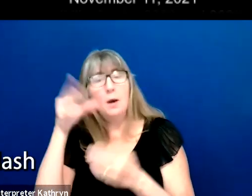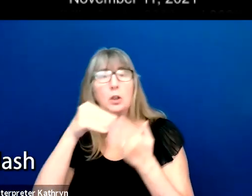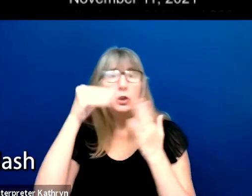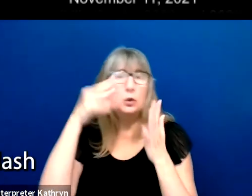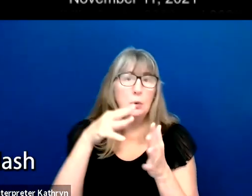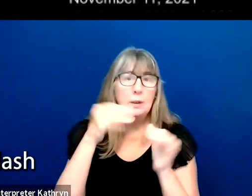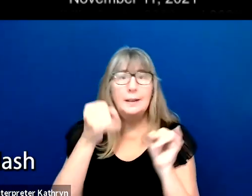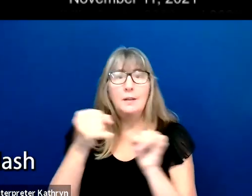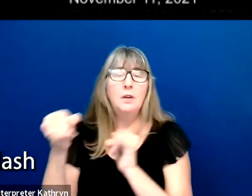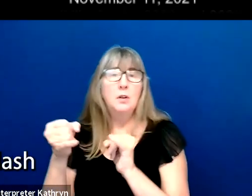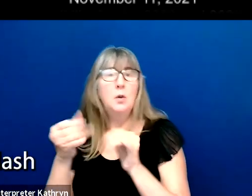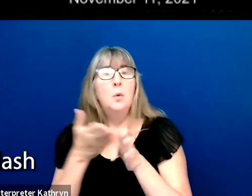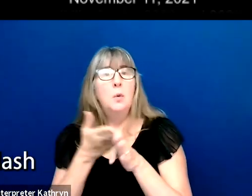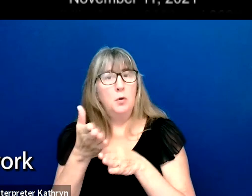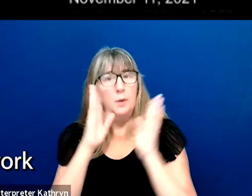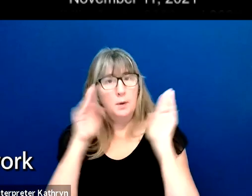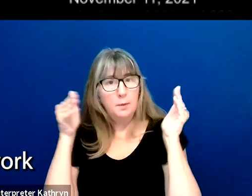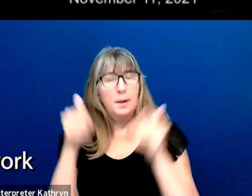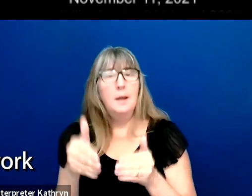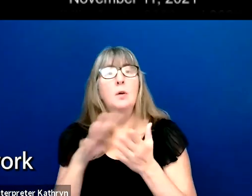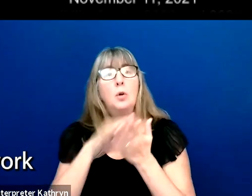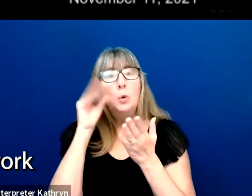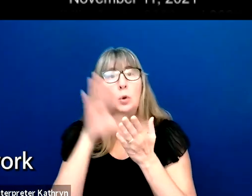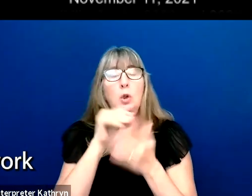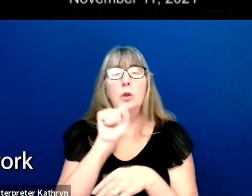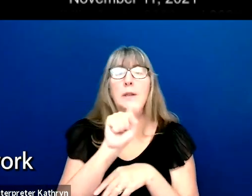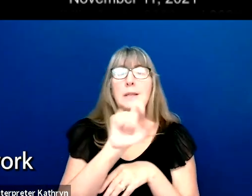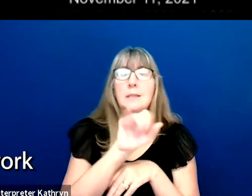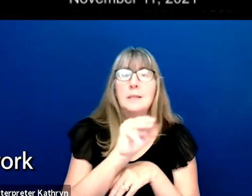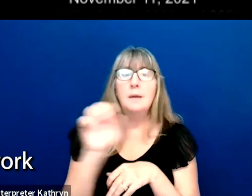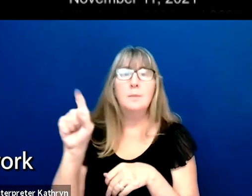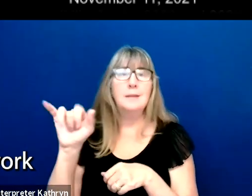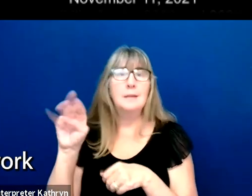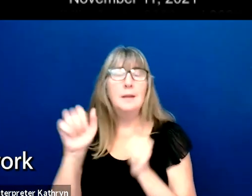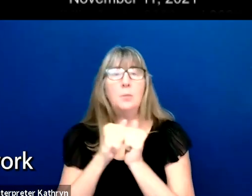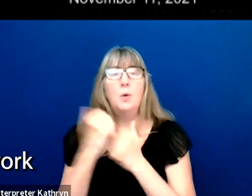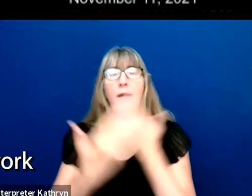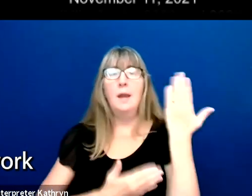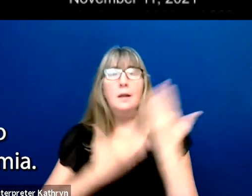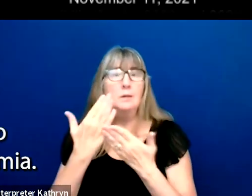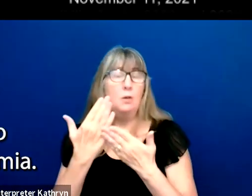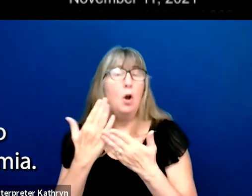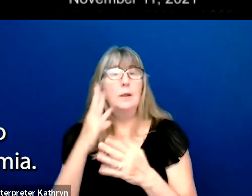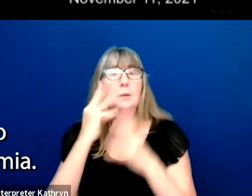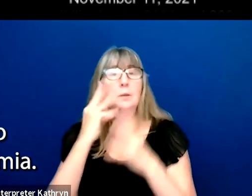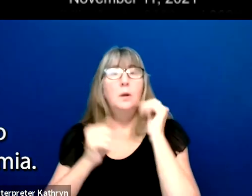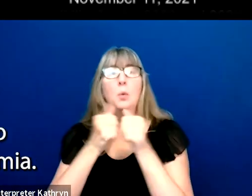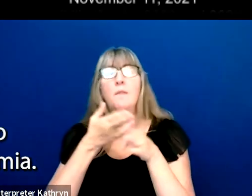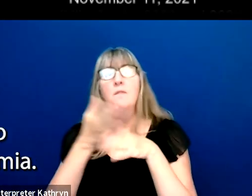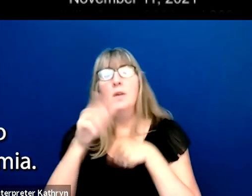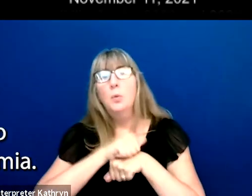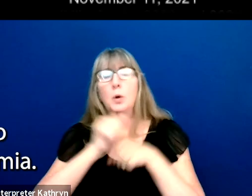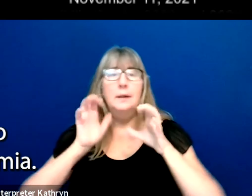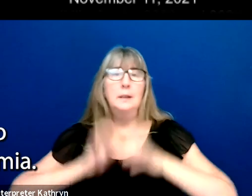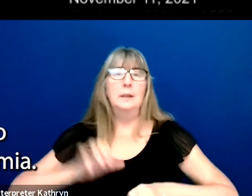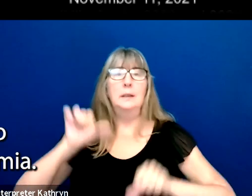career paths who learn STEM/STEAM with hands-on experiences with fieldwork such as citizen science,